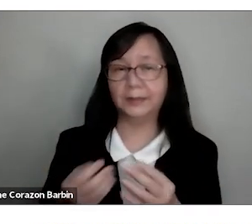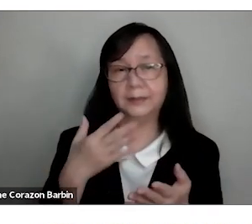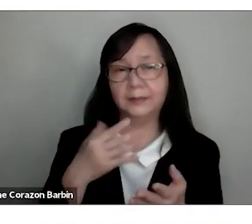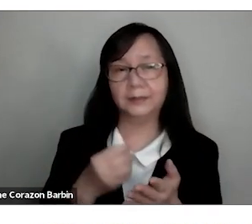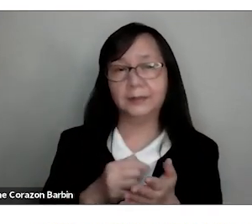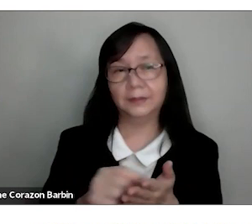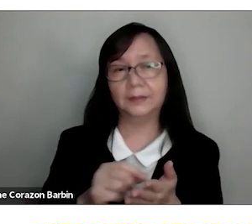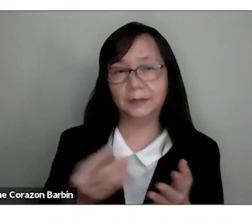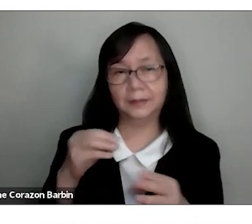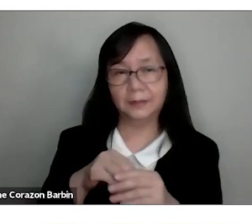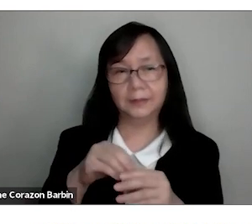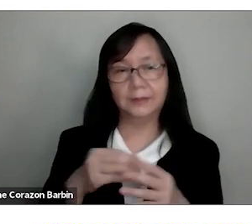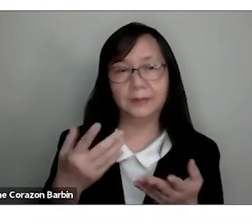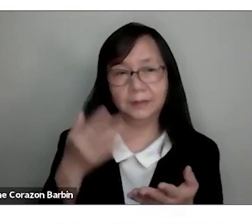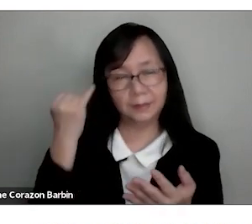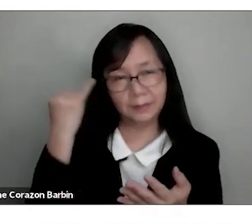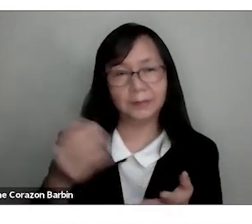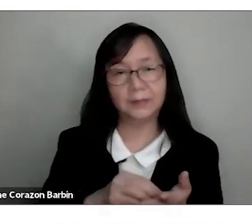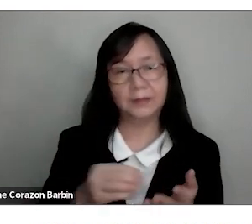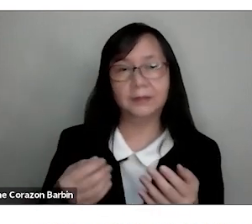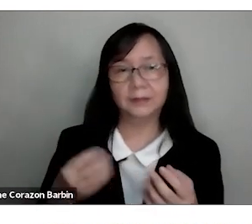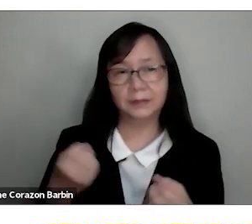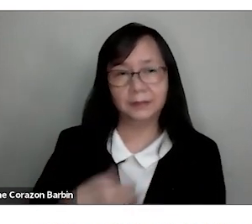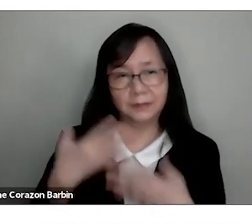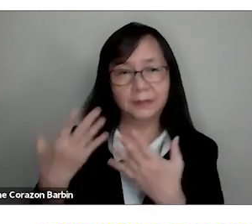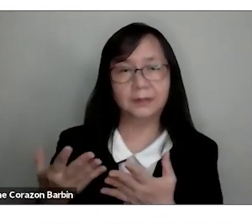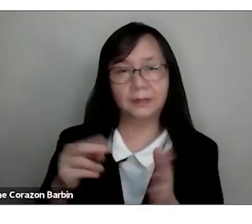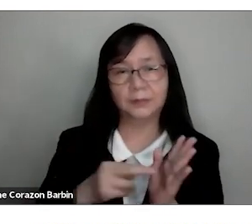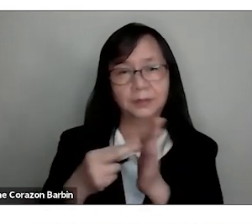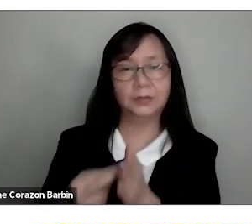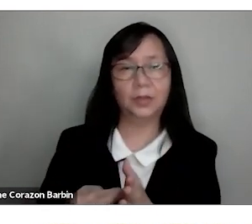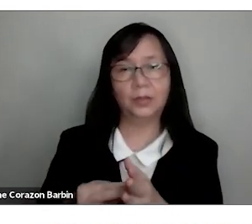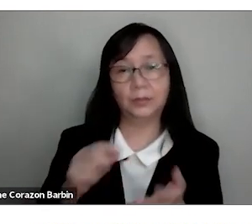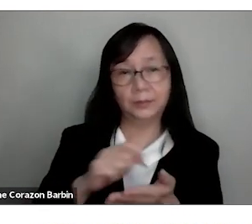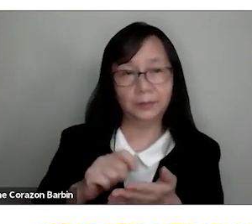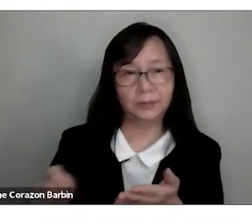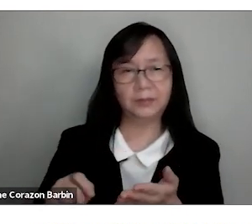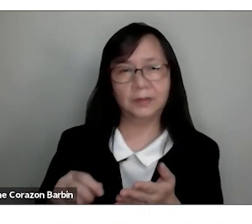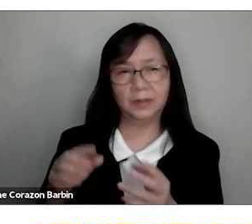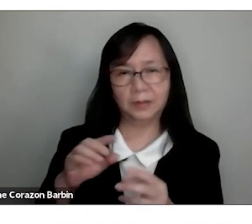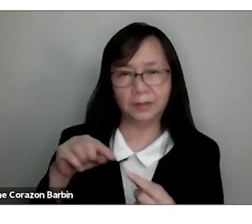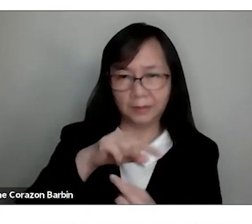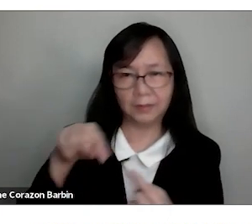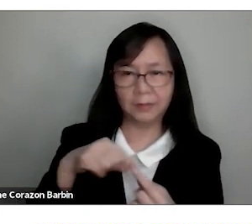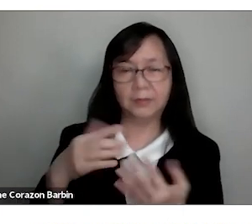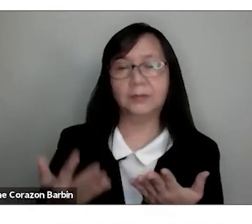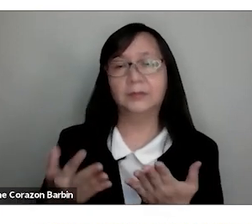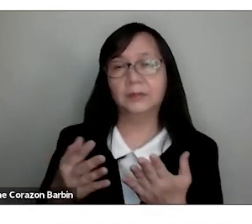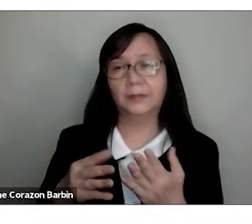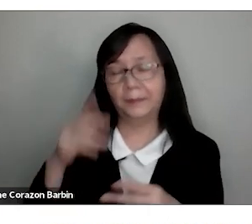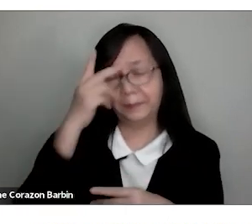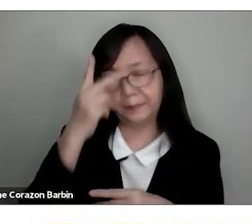RPA COEA. Their insights and recommendations on the draft revolve around the roles of parents,